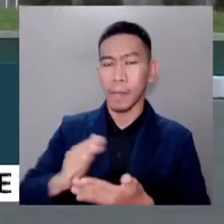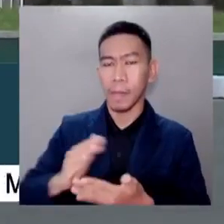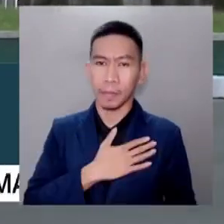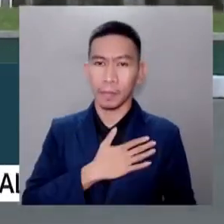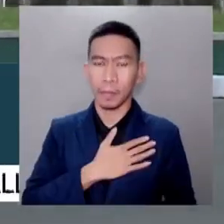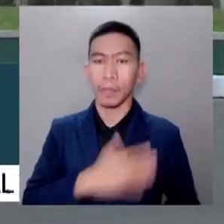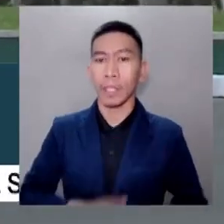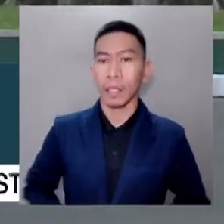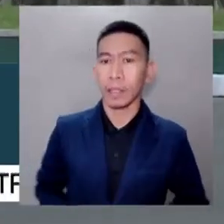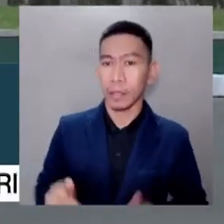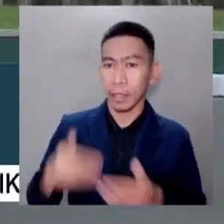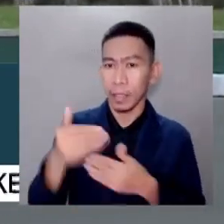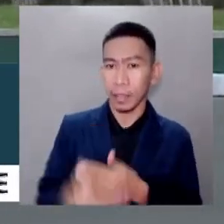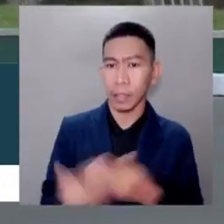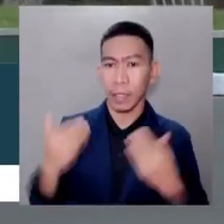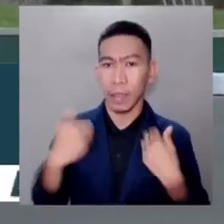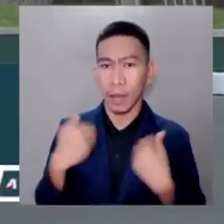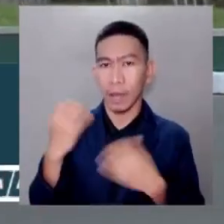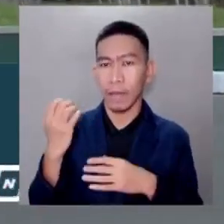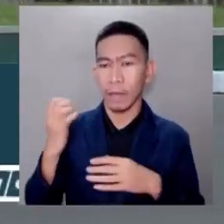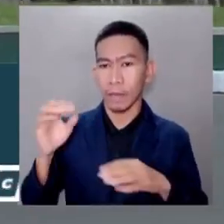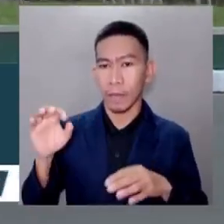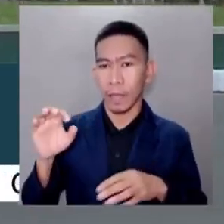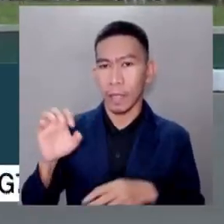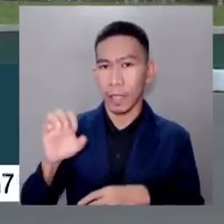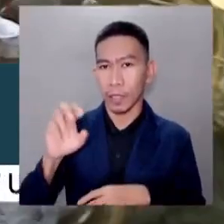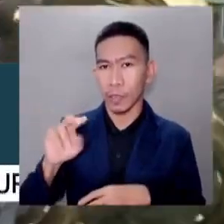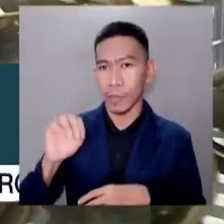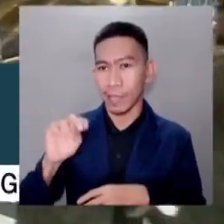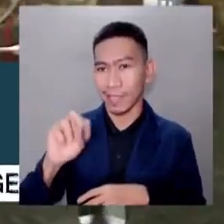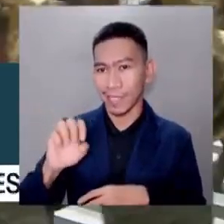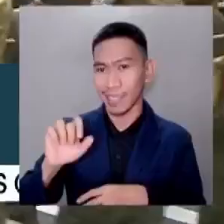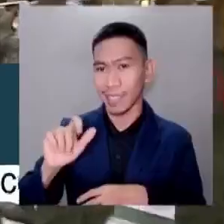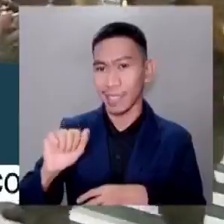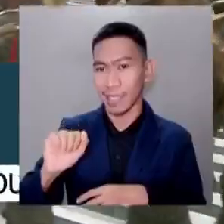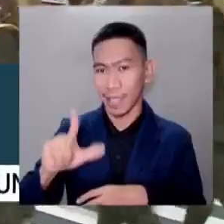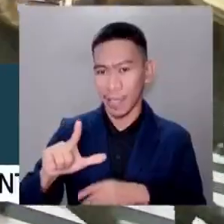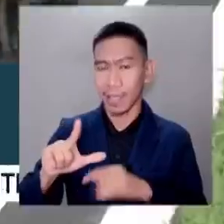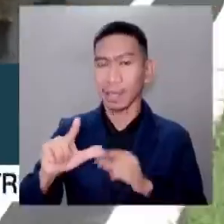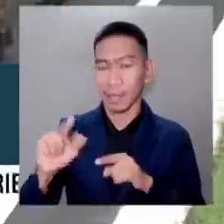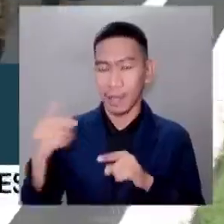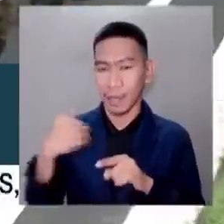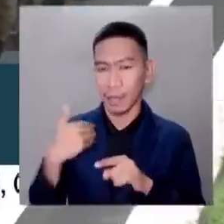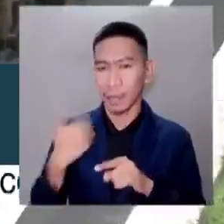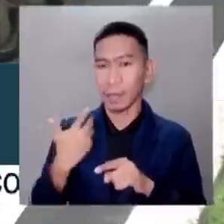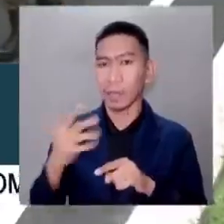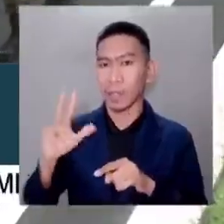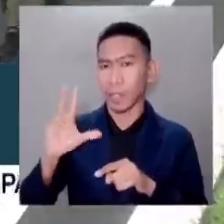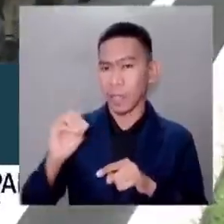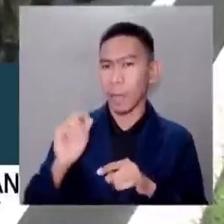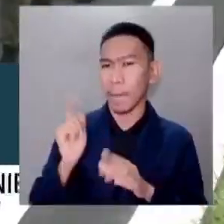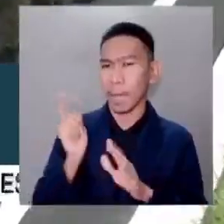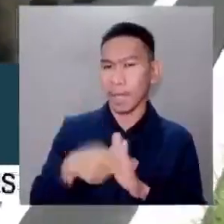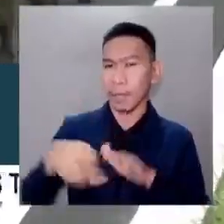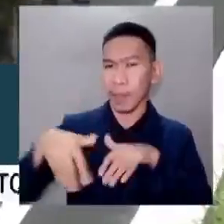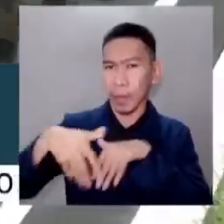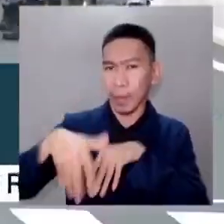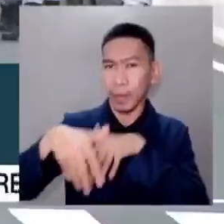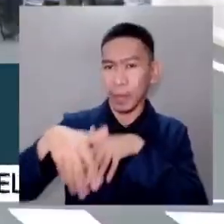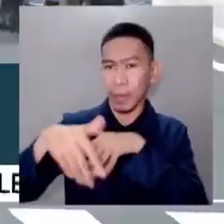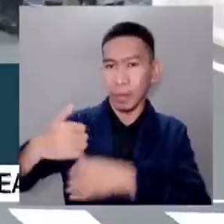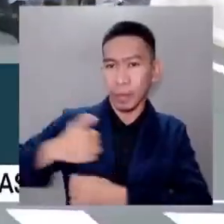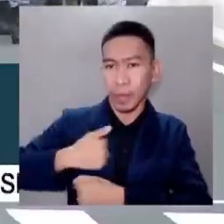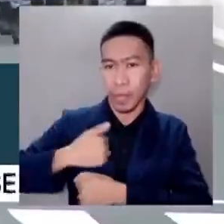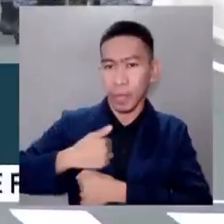the ecumenical invocation will follow. A 30-minute military and civic parade will then be held, and the inaugural